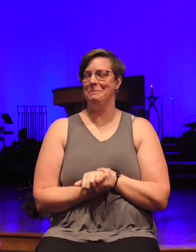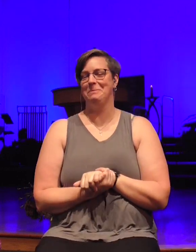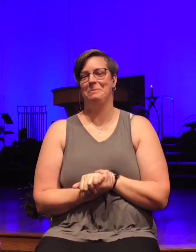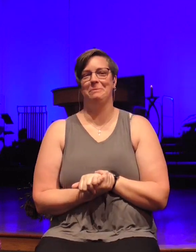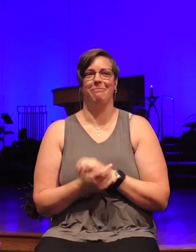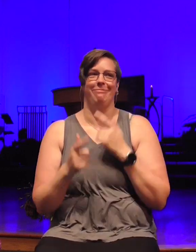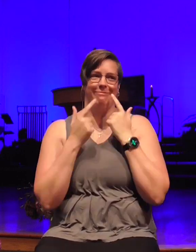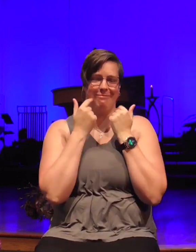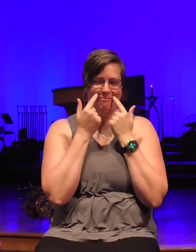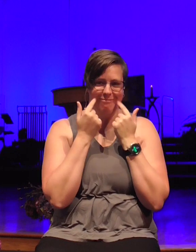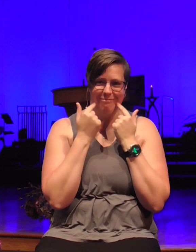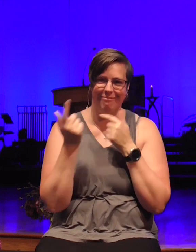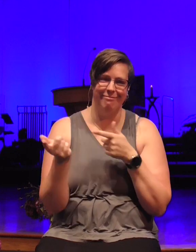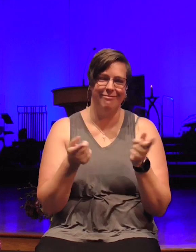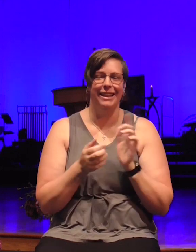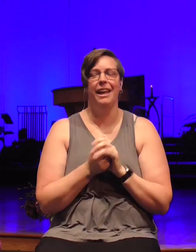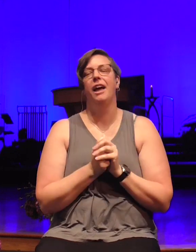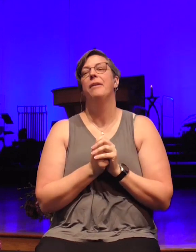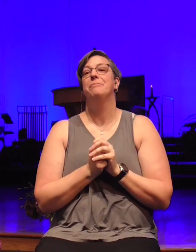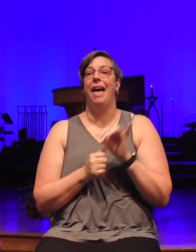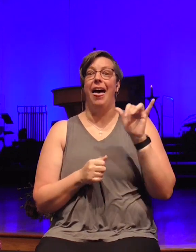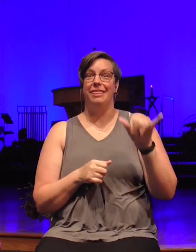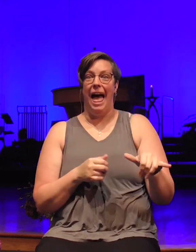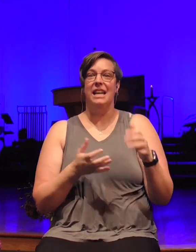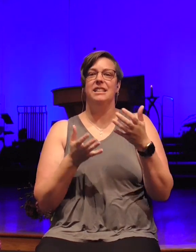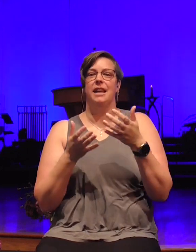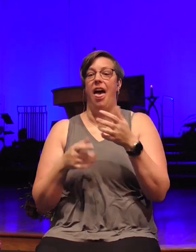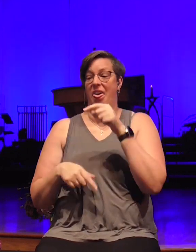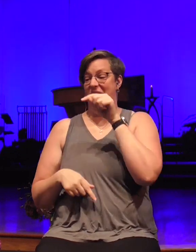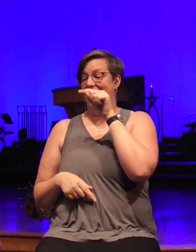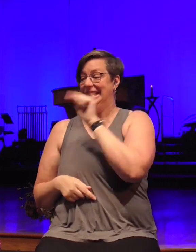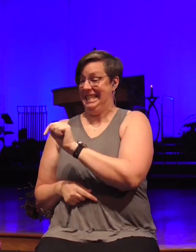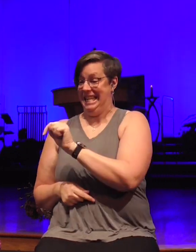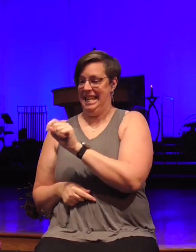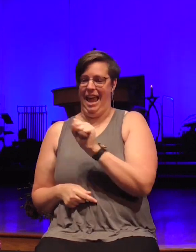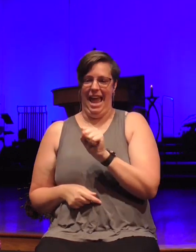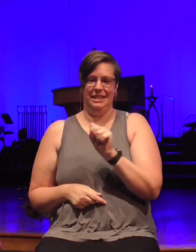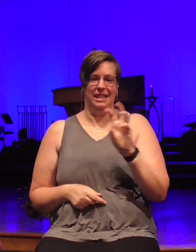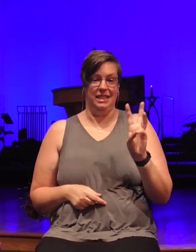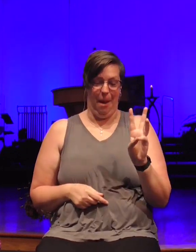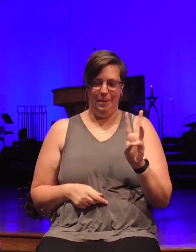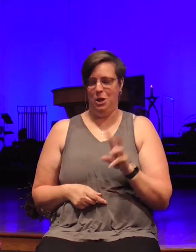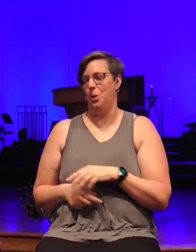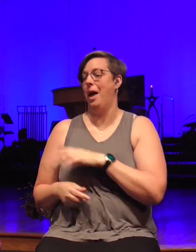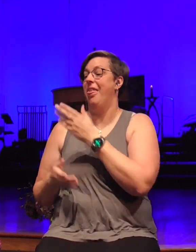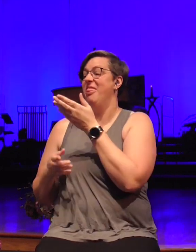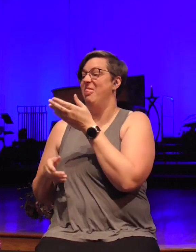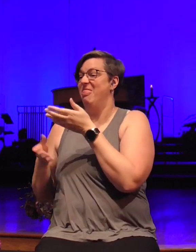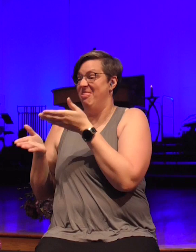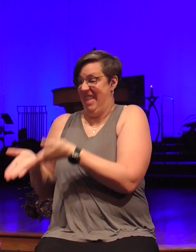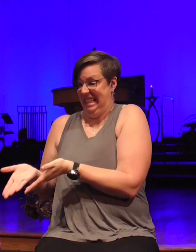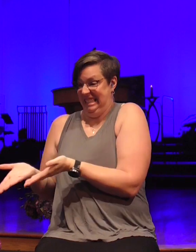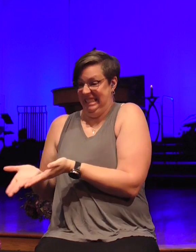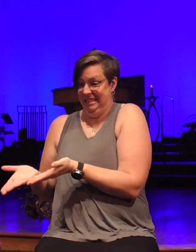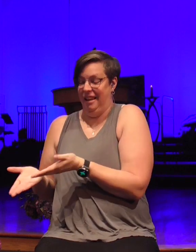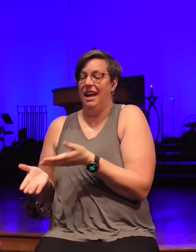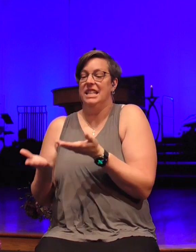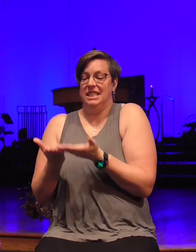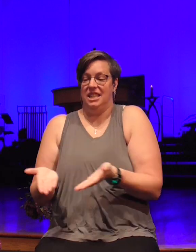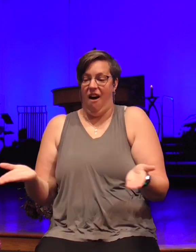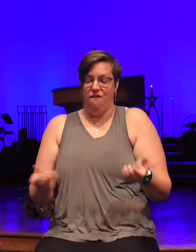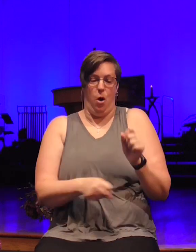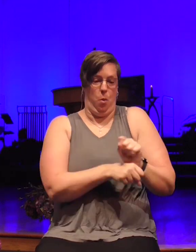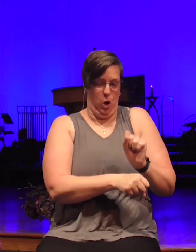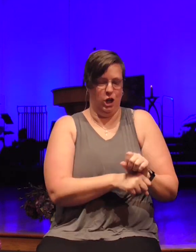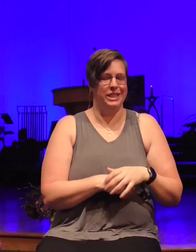Yes, this stuff works. TSW. This stuff works. But it really reminds me that we all have places